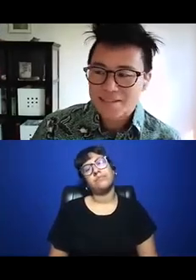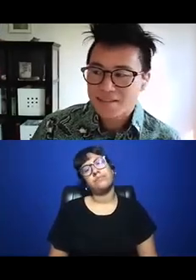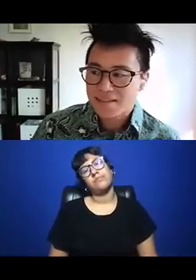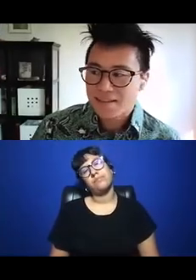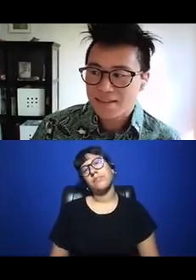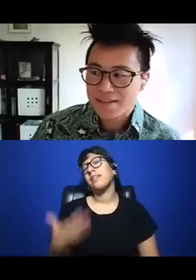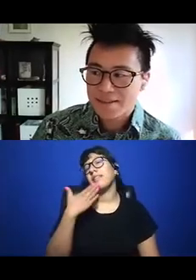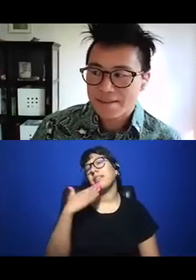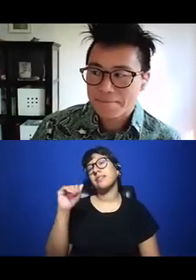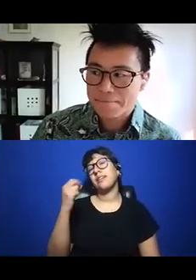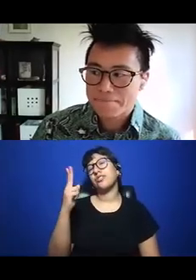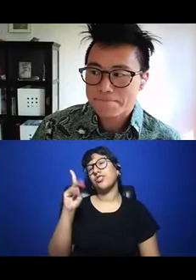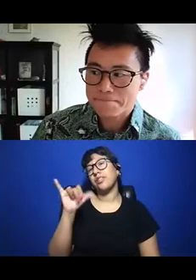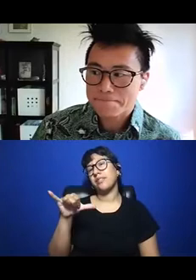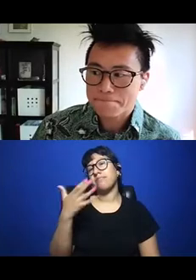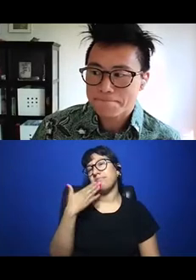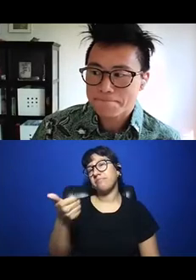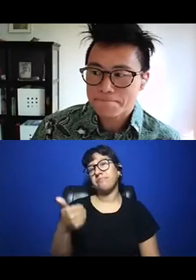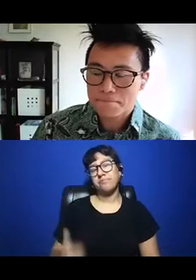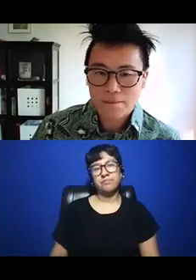Thanks, Ashley.